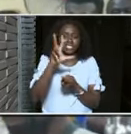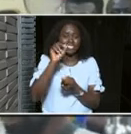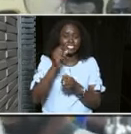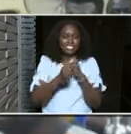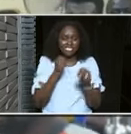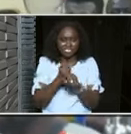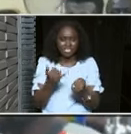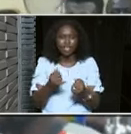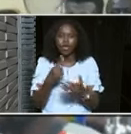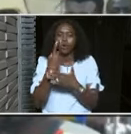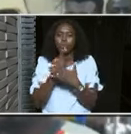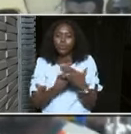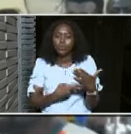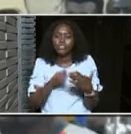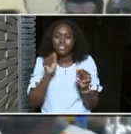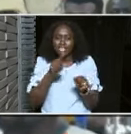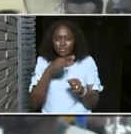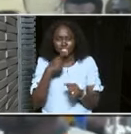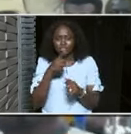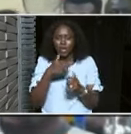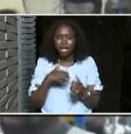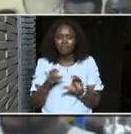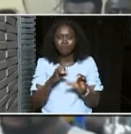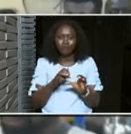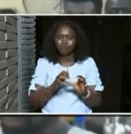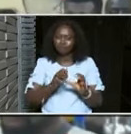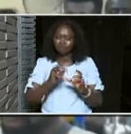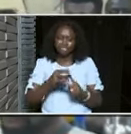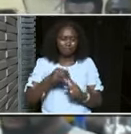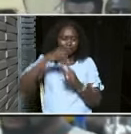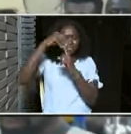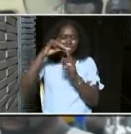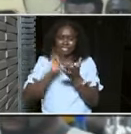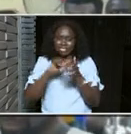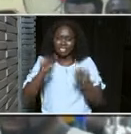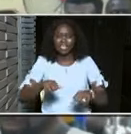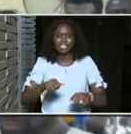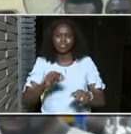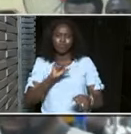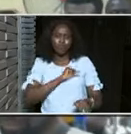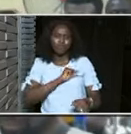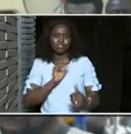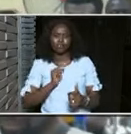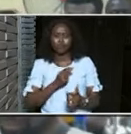say, what can you say you've done remarkably that can convince us enough to...